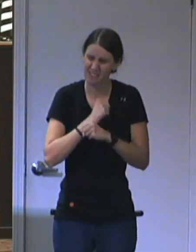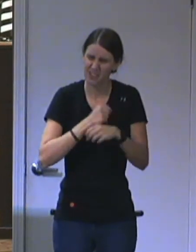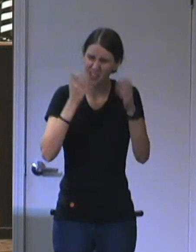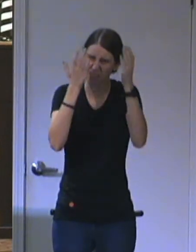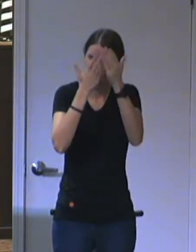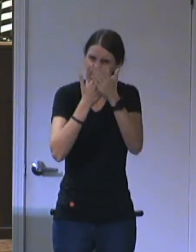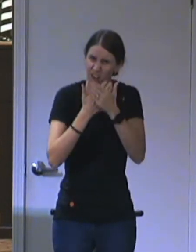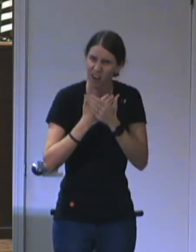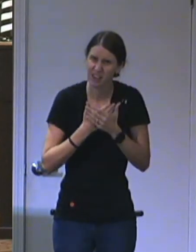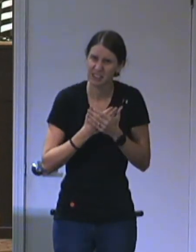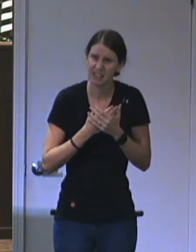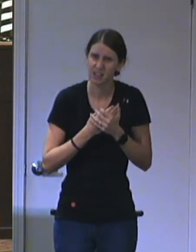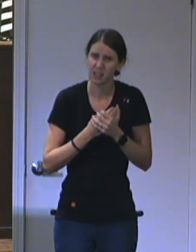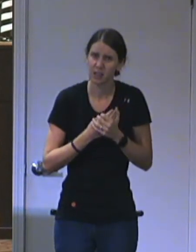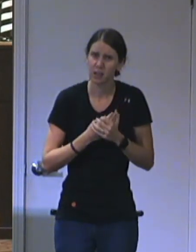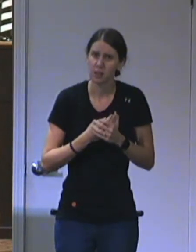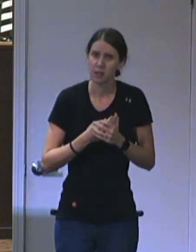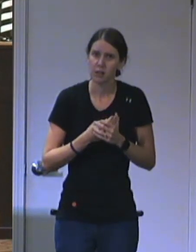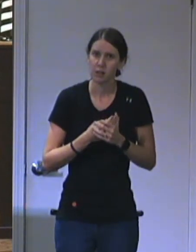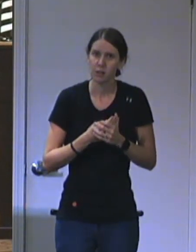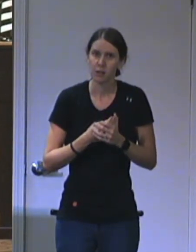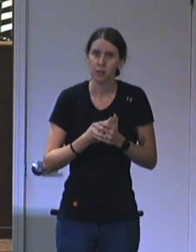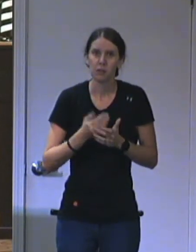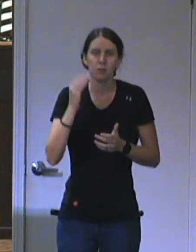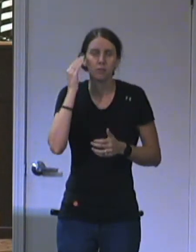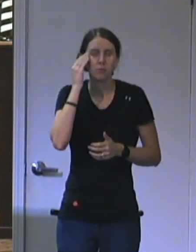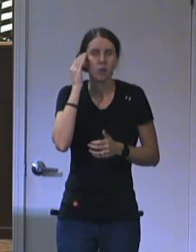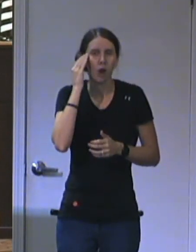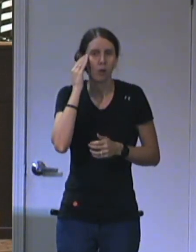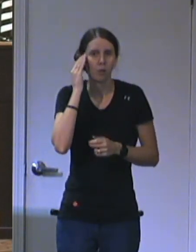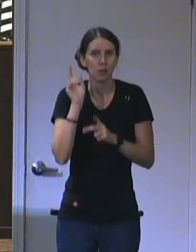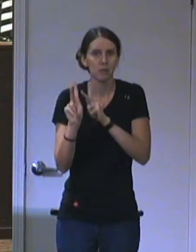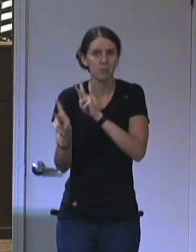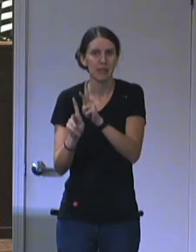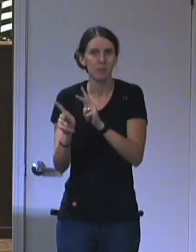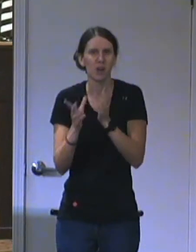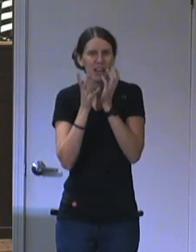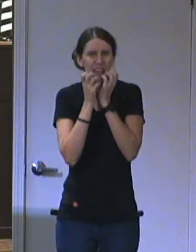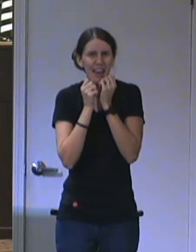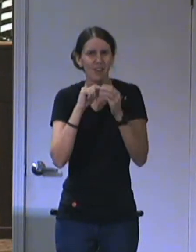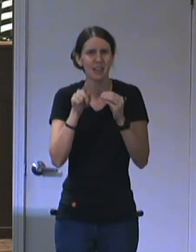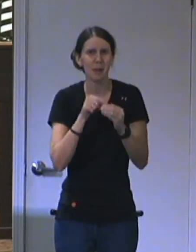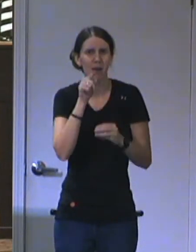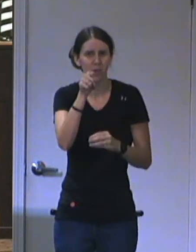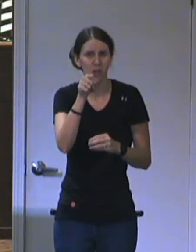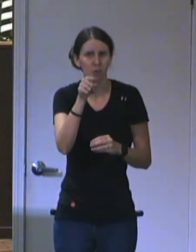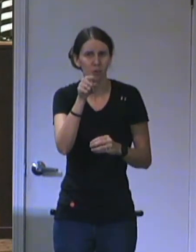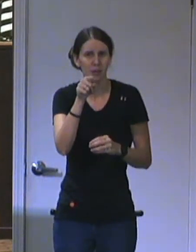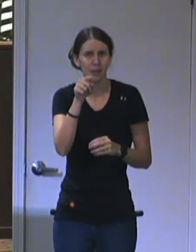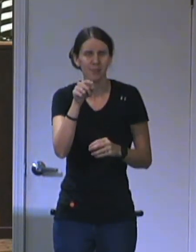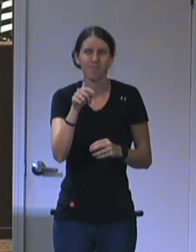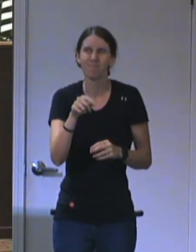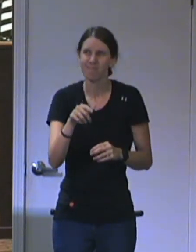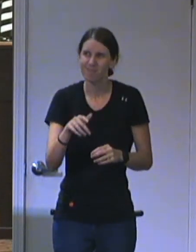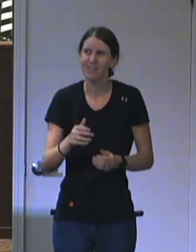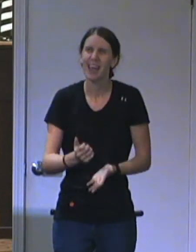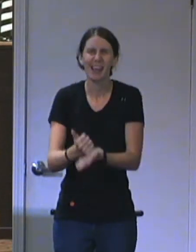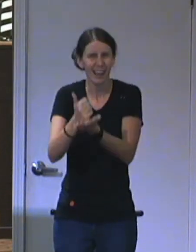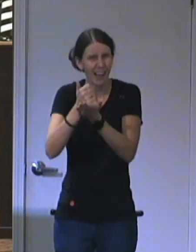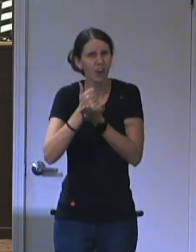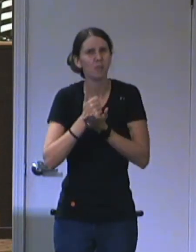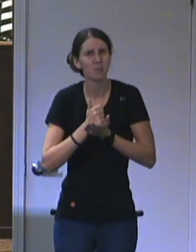just knowing that somebody loves you, somebody cares, It's encouragement enough to keep you going.